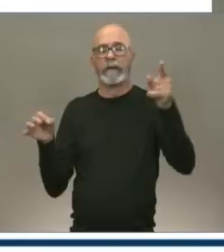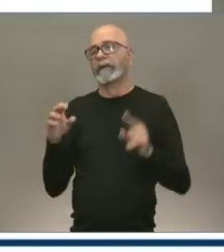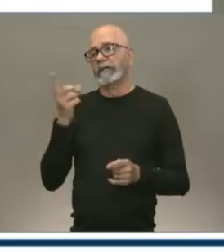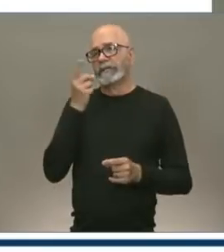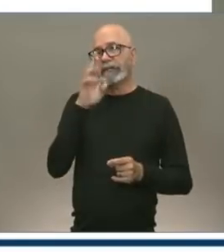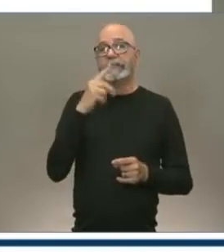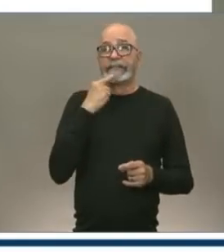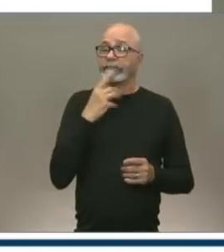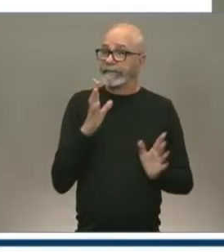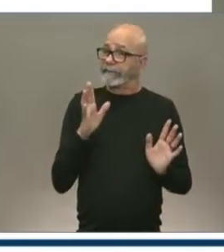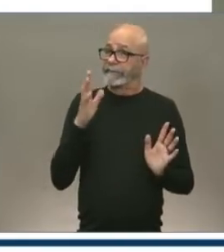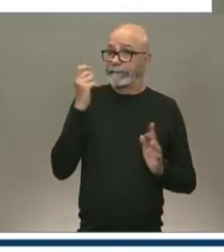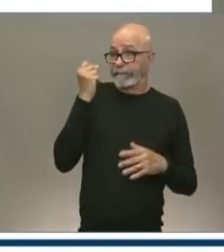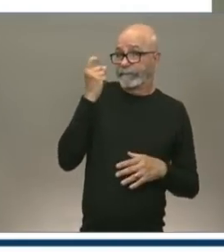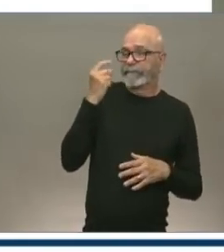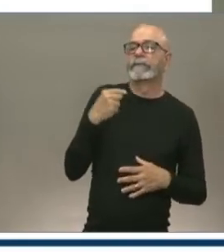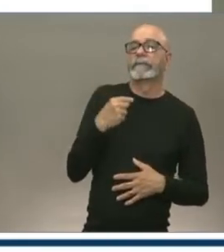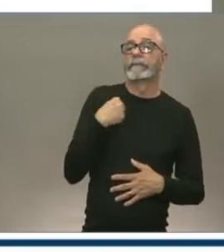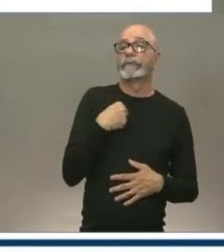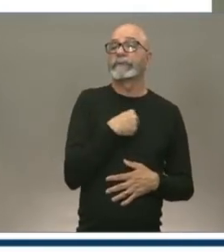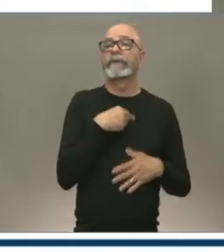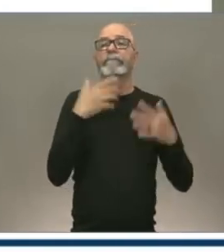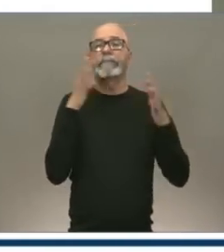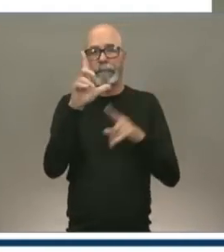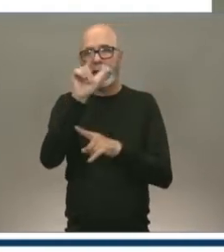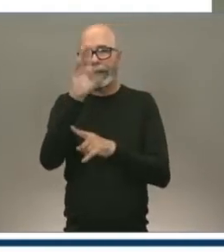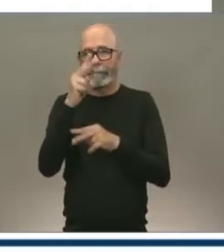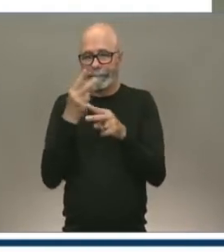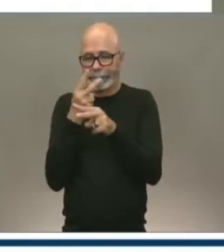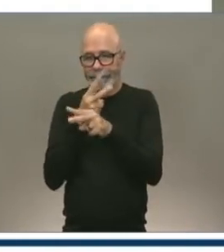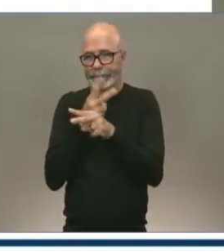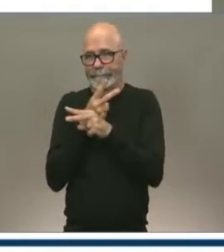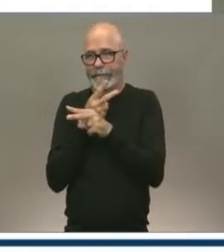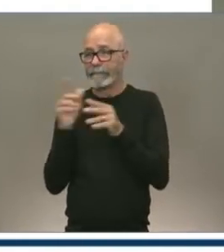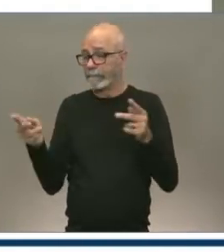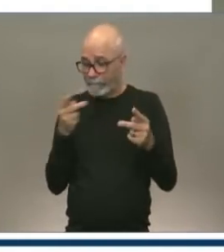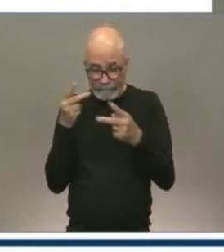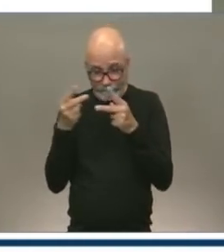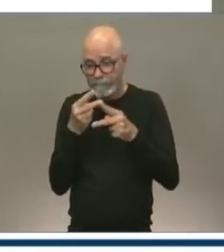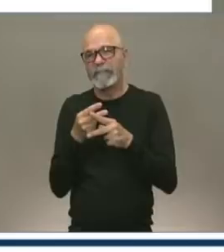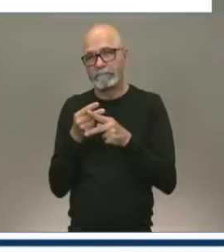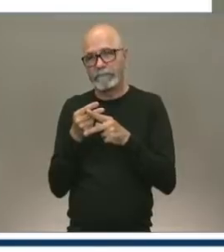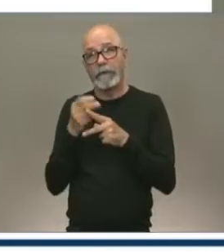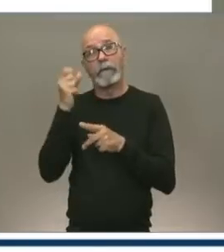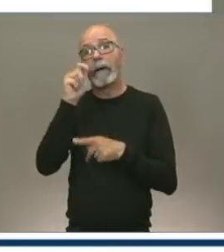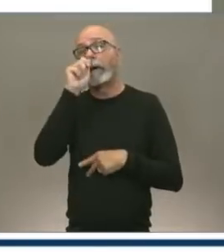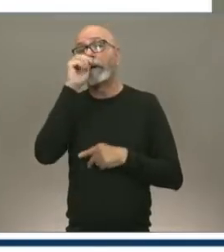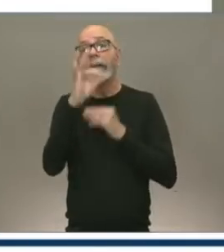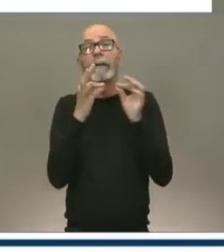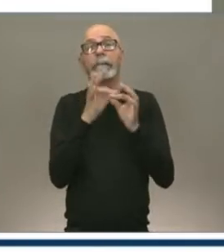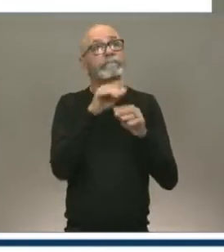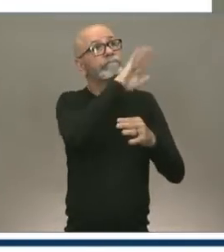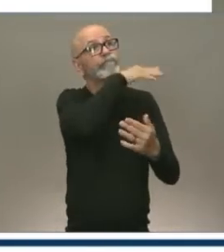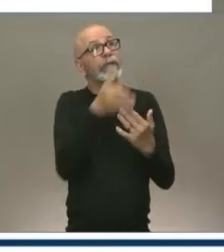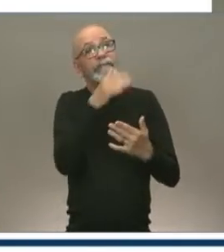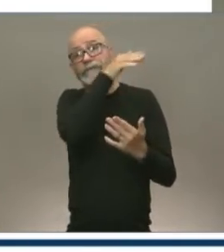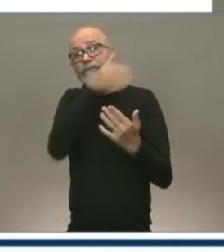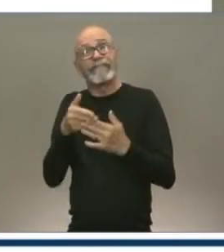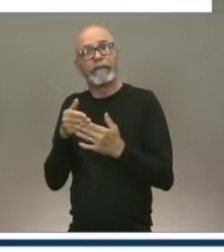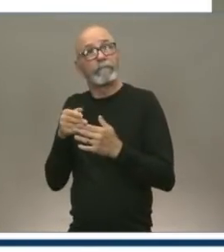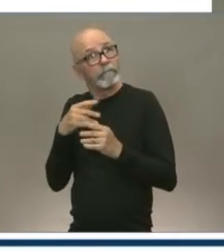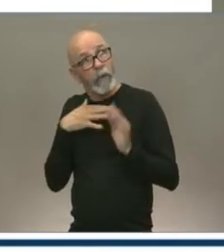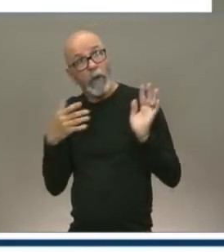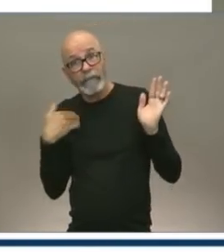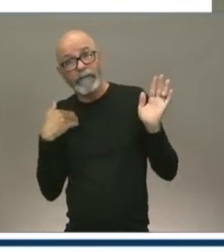I mean, we're doing screening in our lab, and a number of the tests that are coming back, even from the screening, they have to go for confirmation or showing that they're a